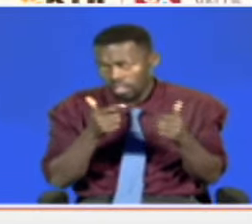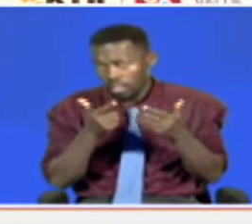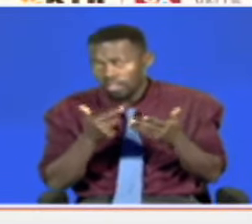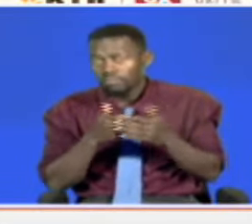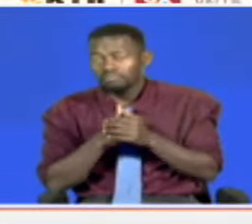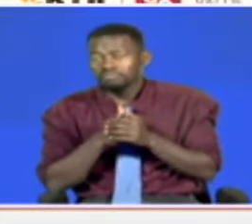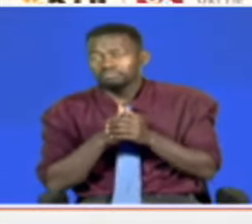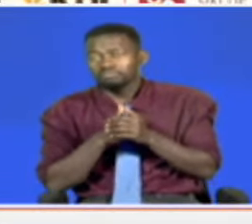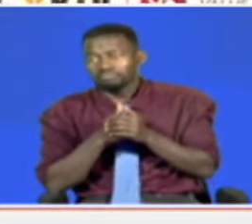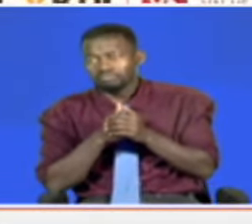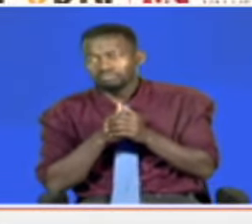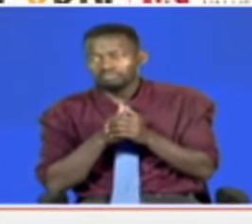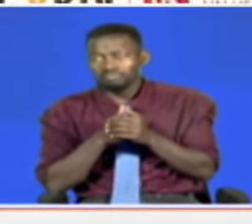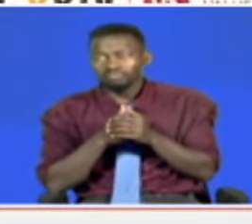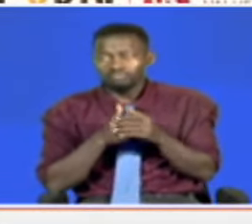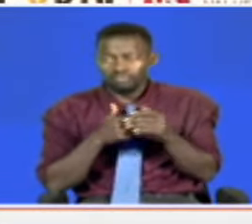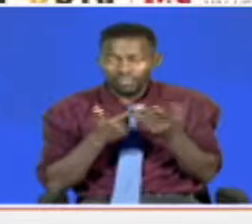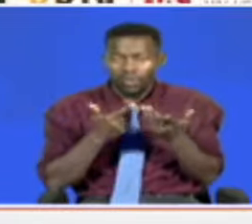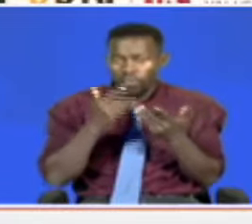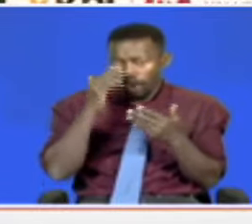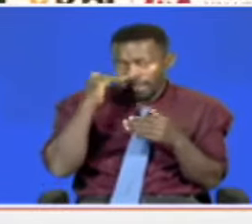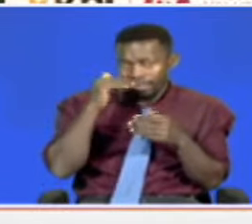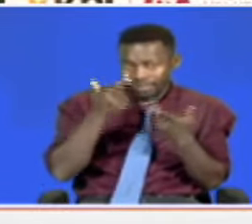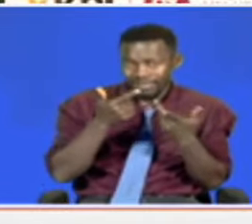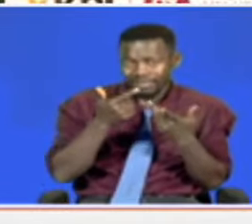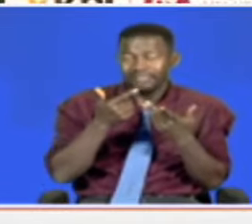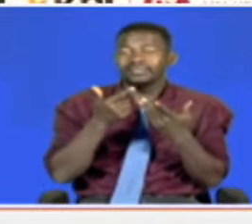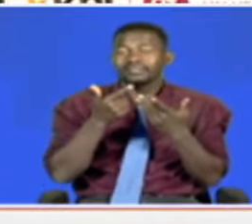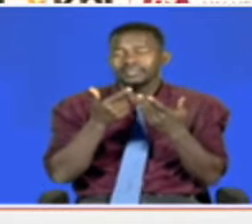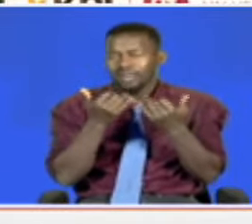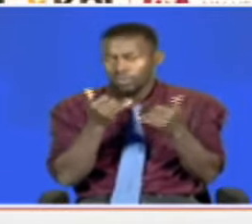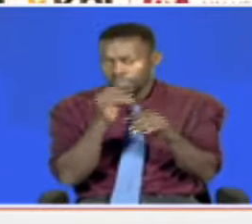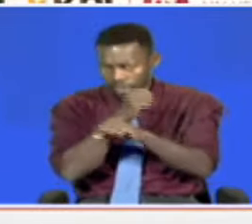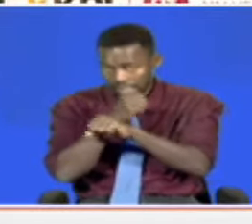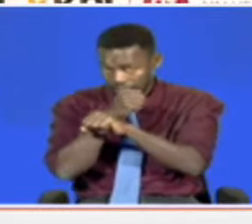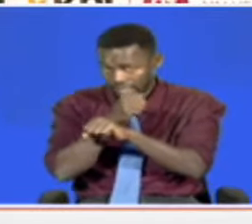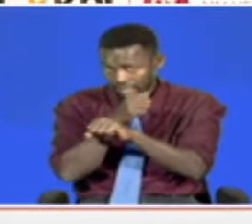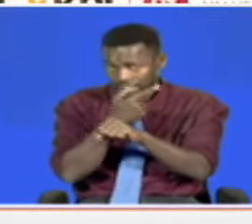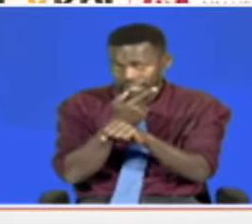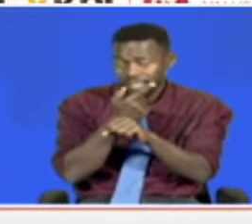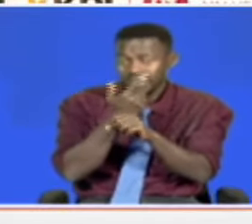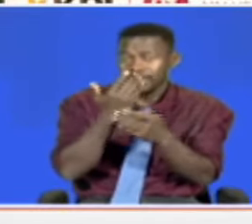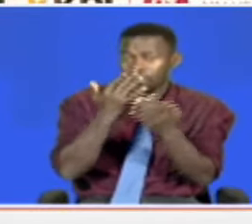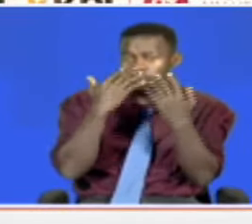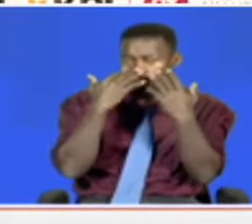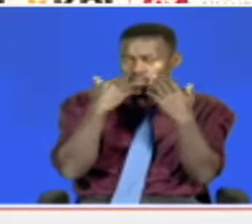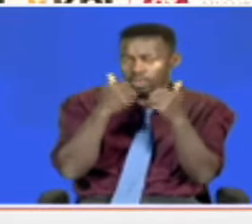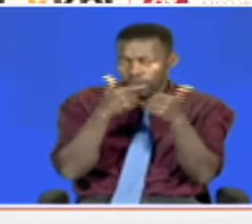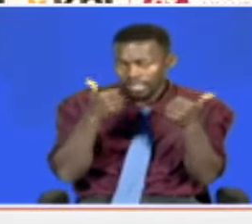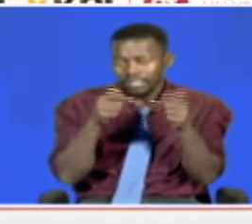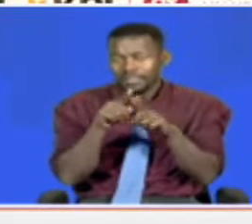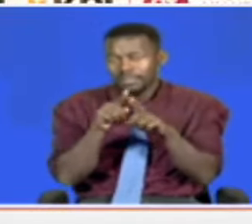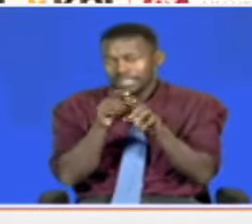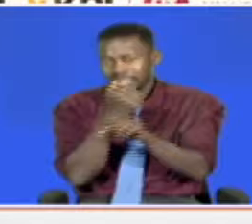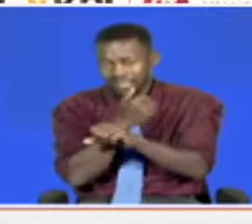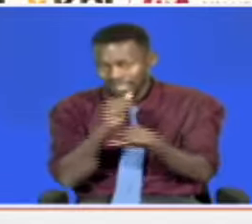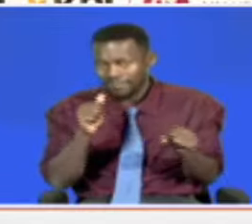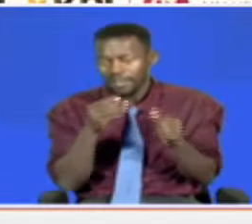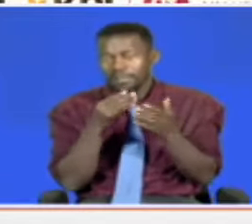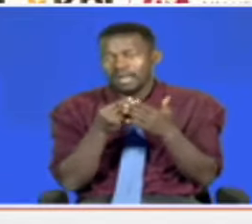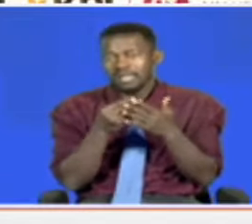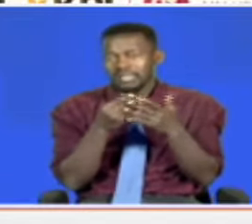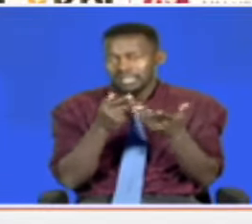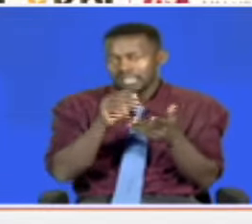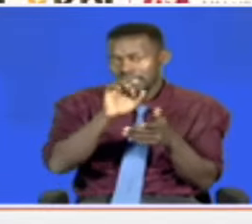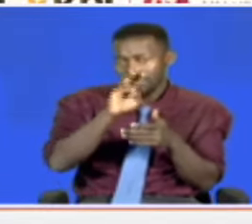Diageo agenda of net zero and getting your carbon emissions down, they're also saving money. So EABL have saved